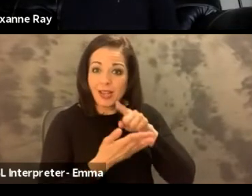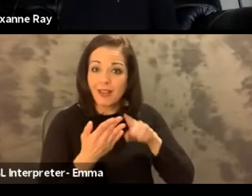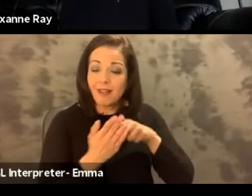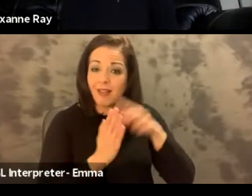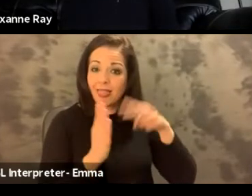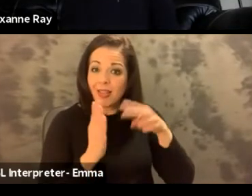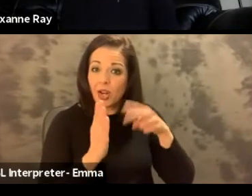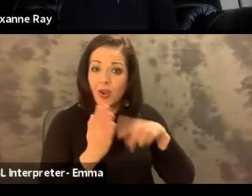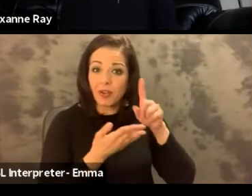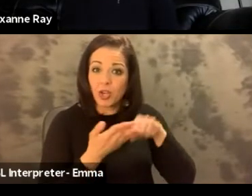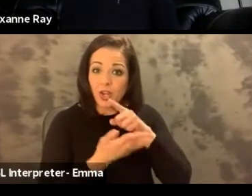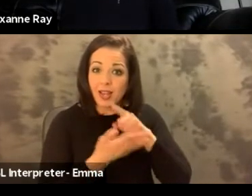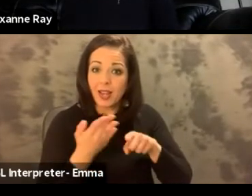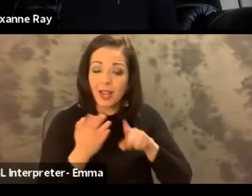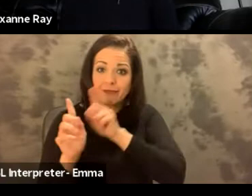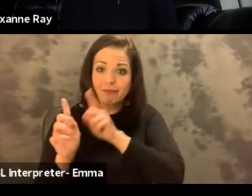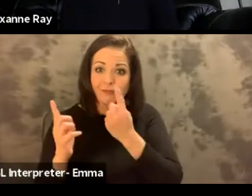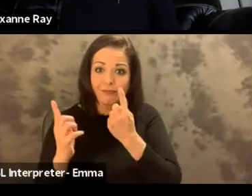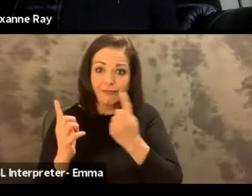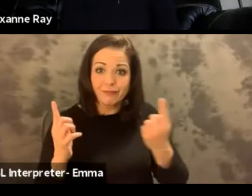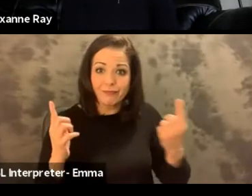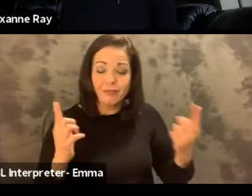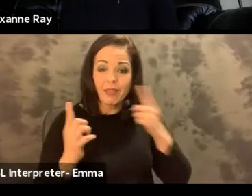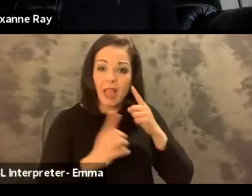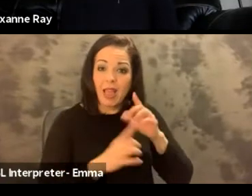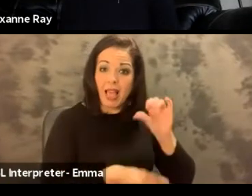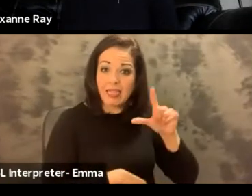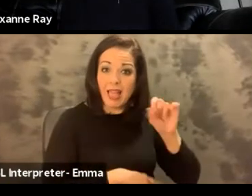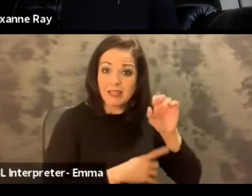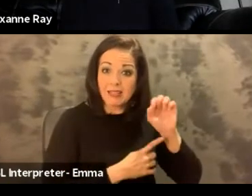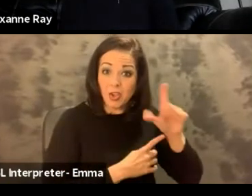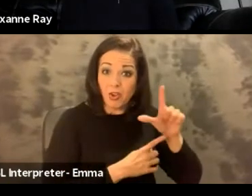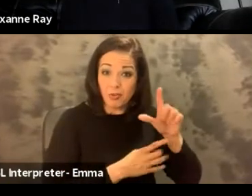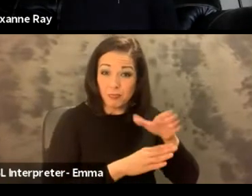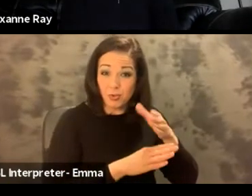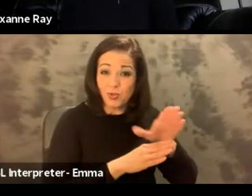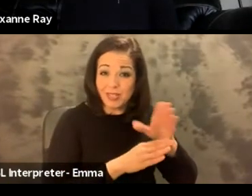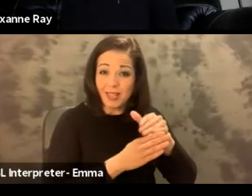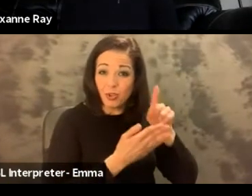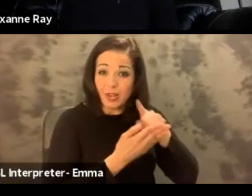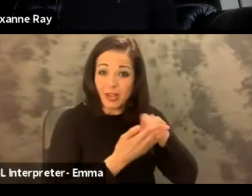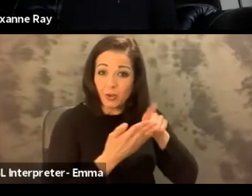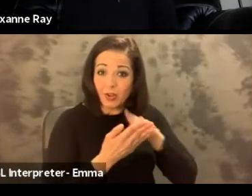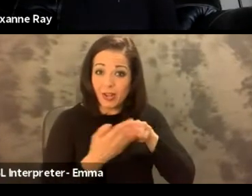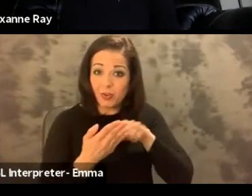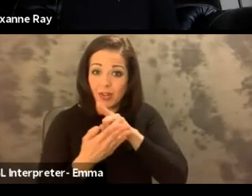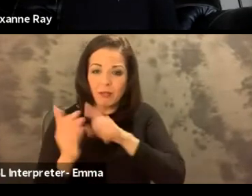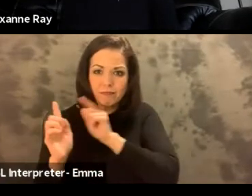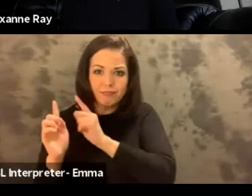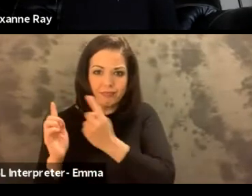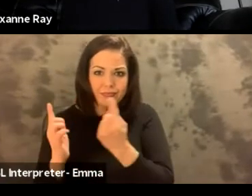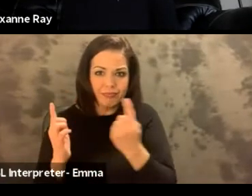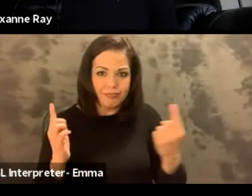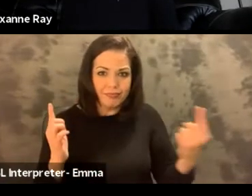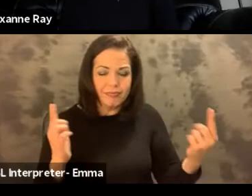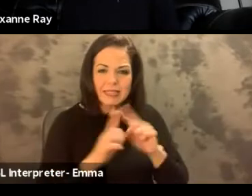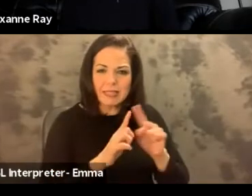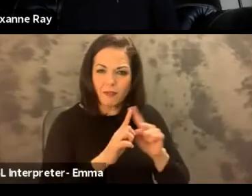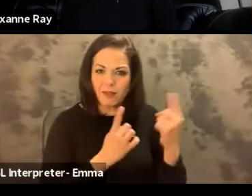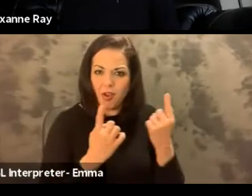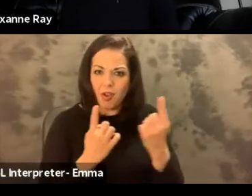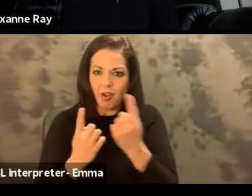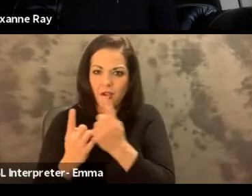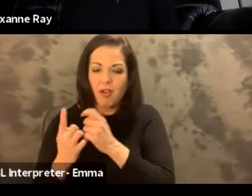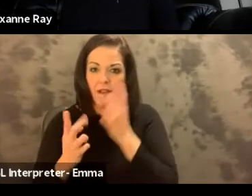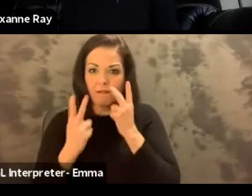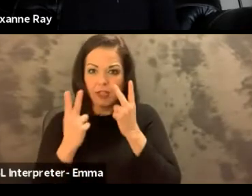critic, and a classical music critic, would you believe? So, you know, it was, and a visual arts critic. So that